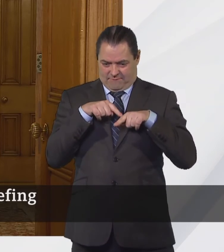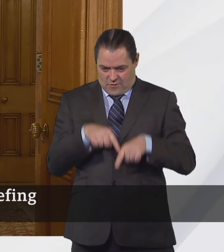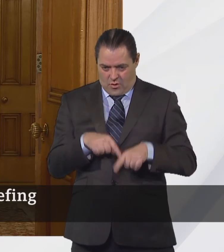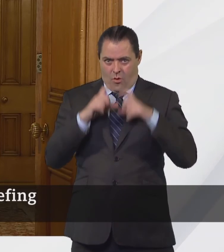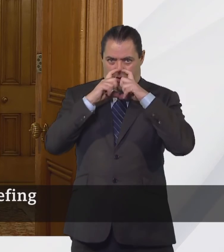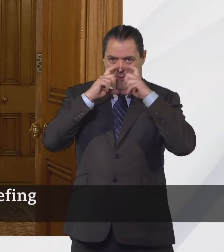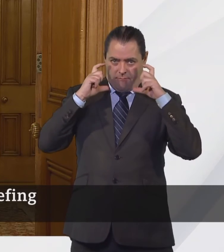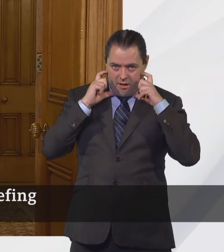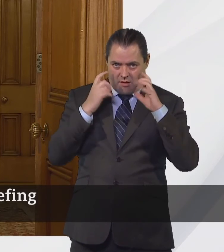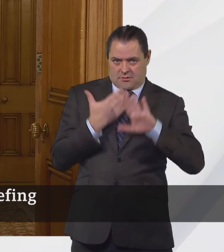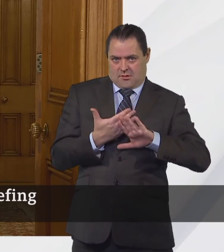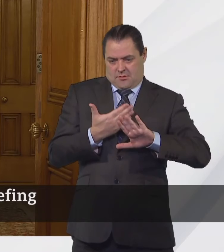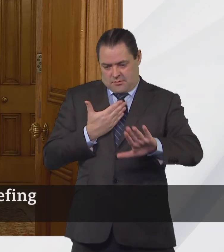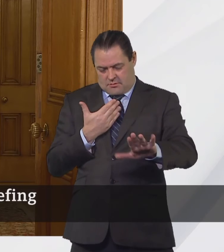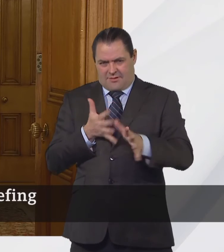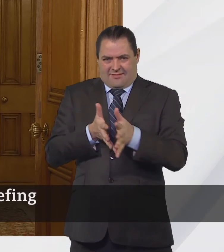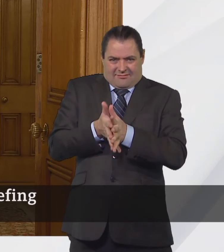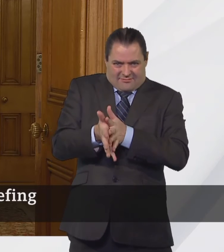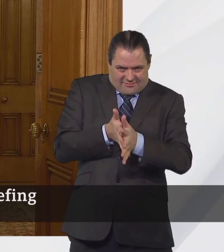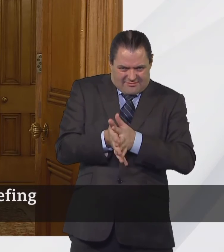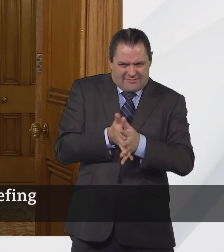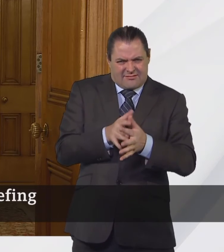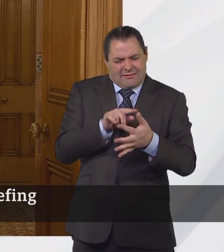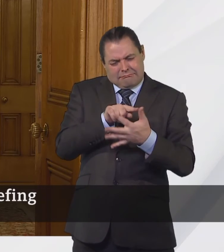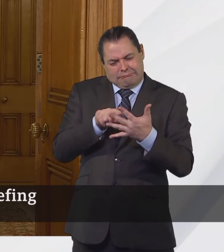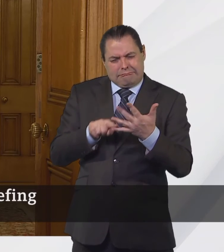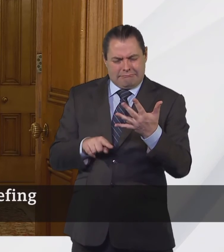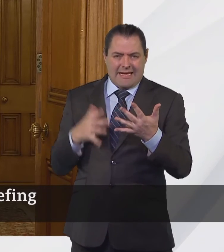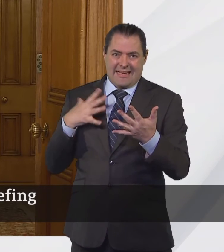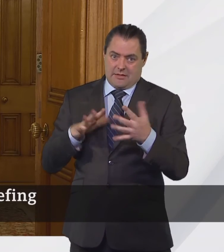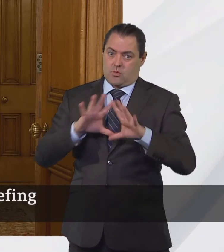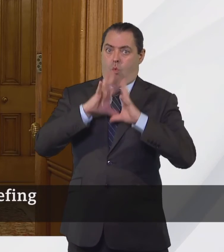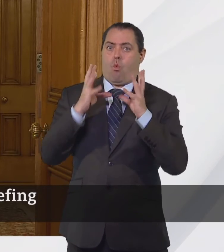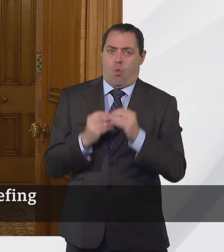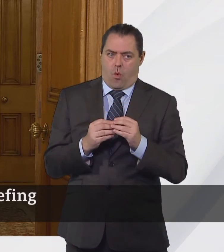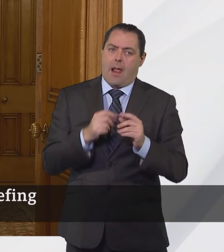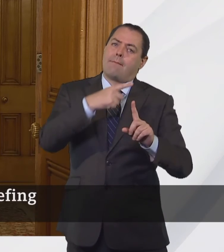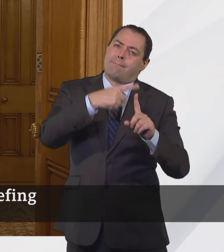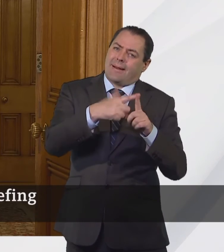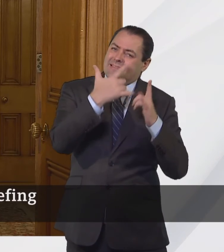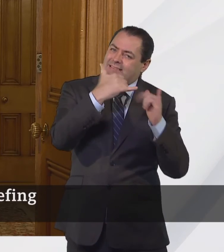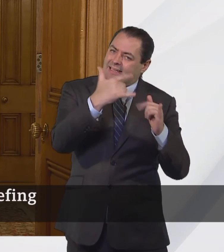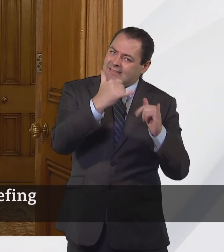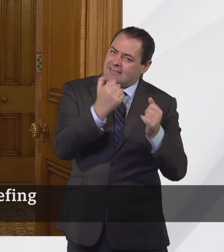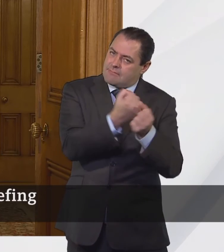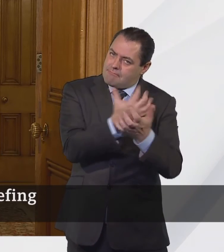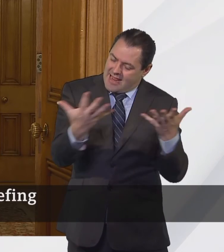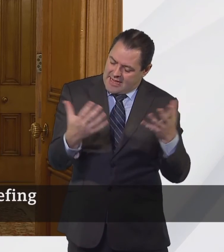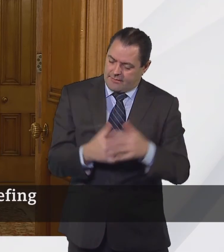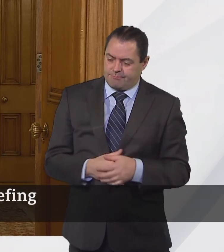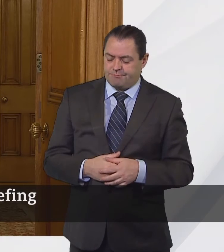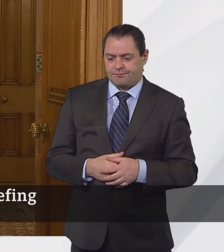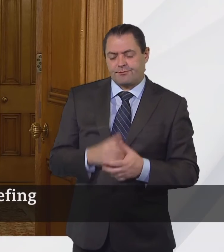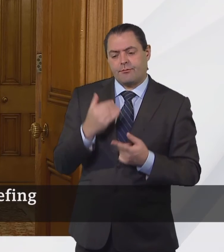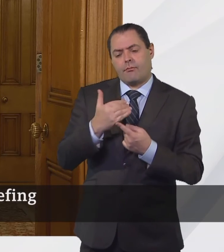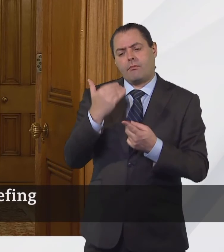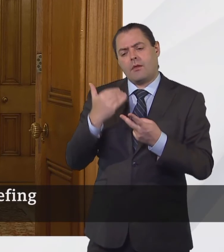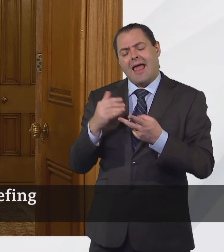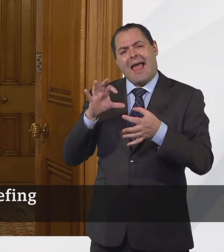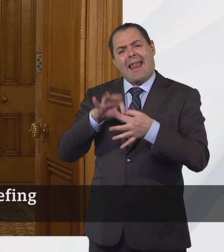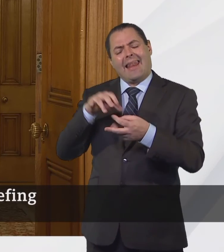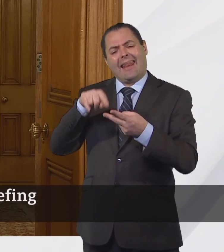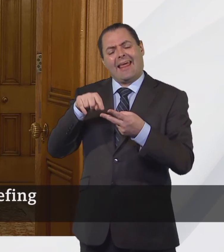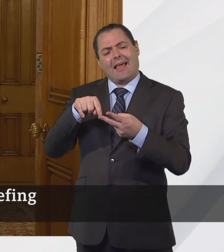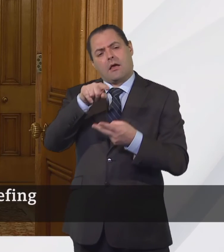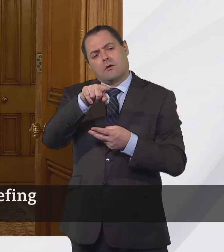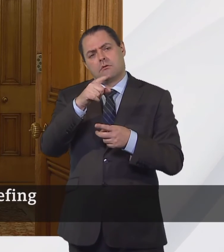were, and indeed people are doing across the country. So it can definitely help. And to get to your point about, how can we do